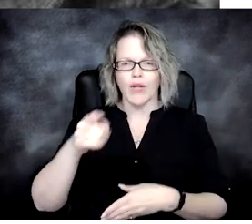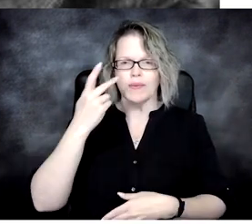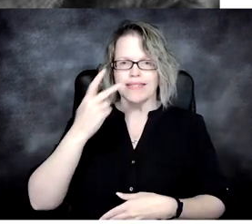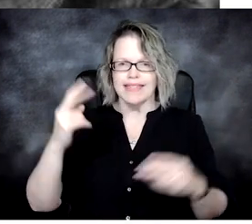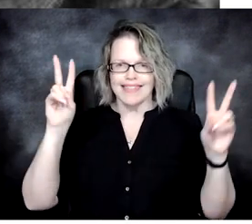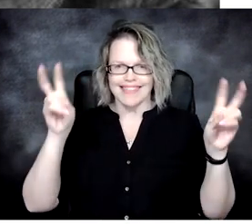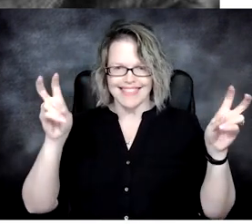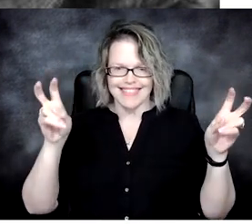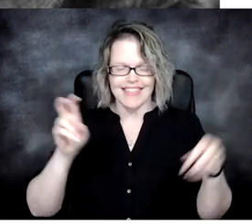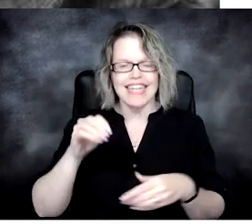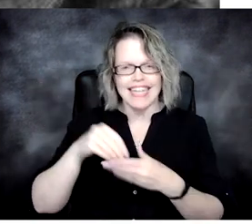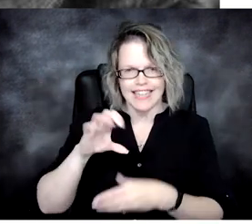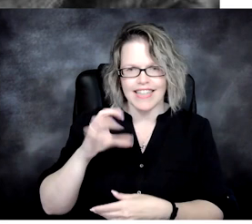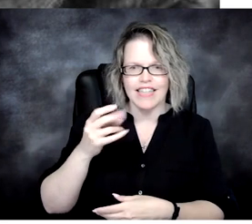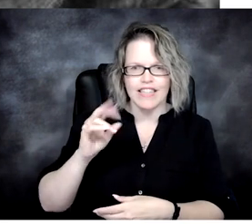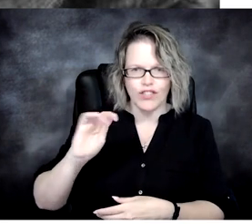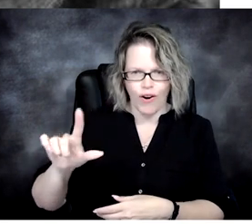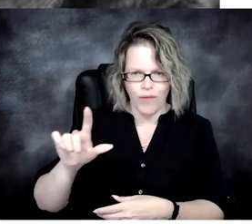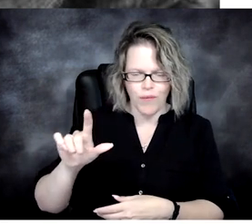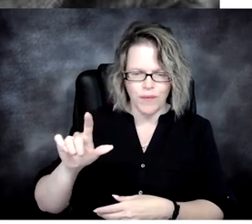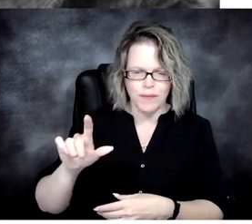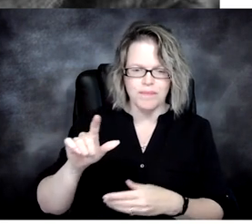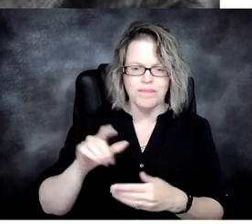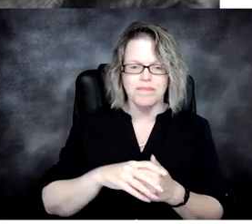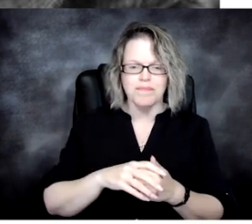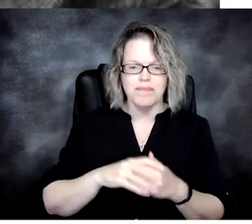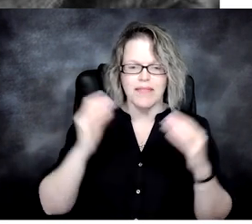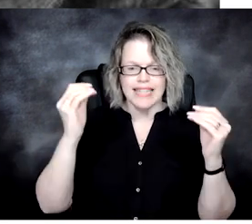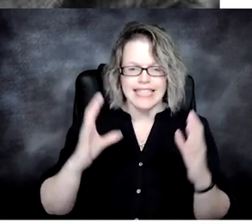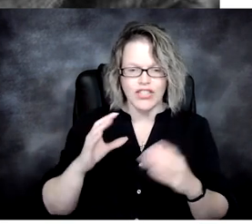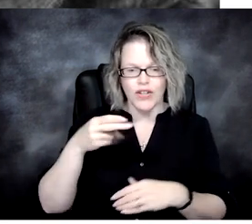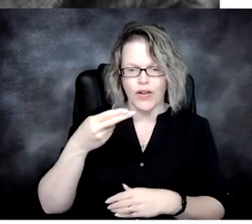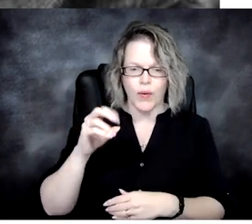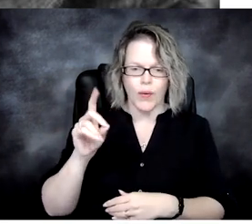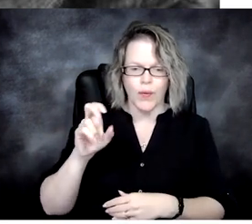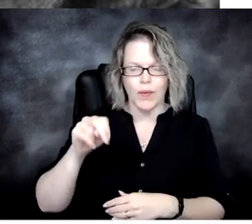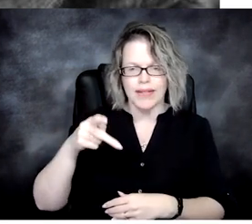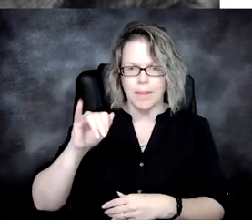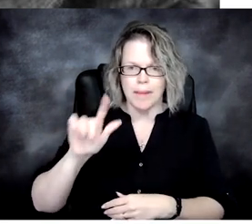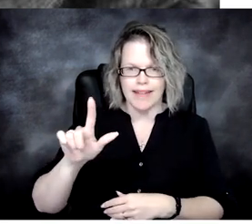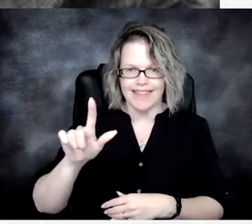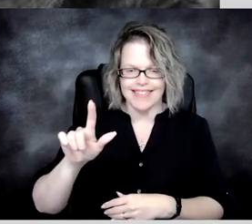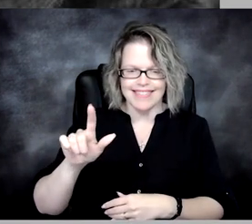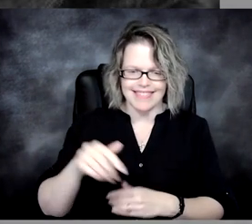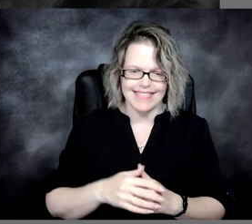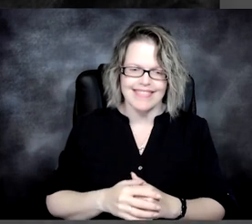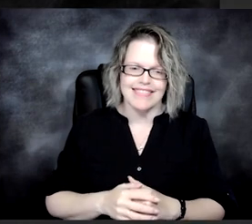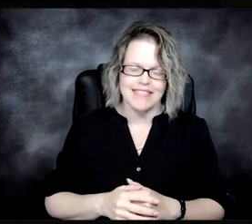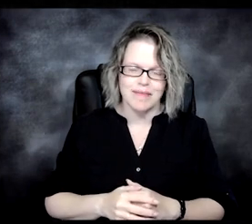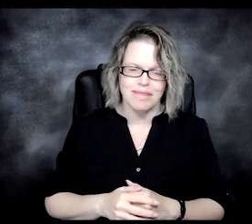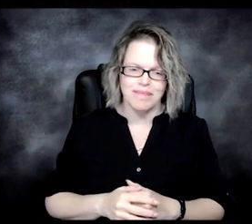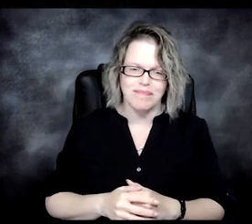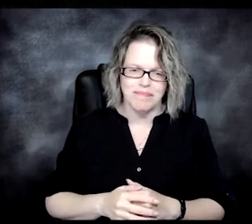charcoal. Patricia is a student of Tamara Hudenpeel at the Ridgefield High School in the Ridgefield School District, ESD 112.